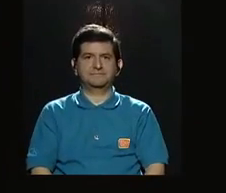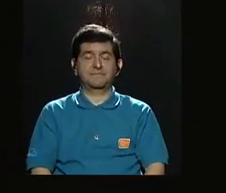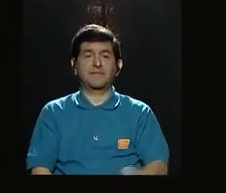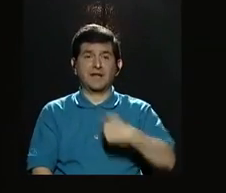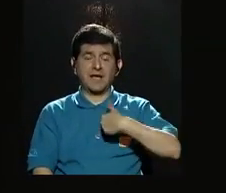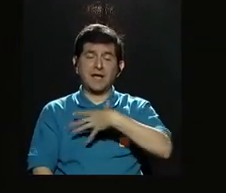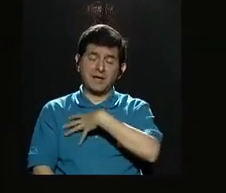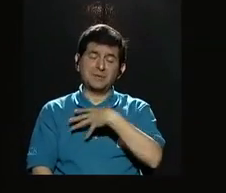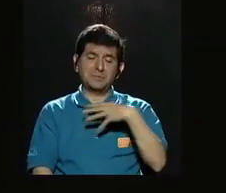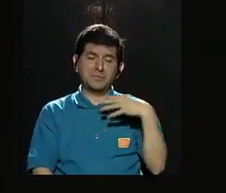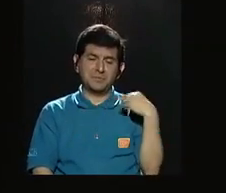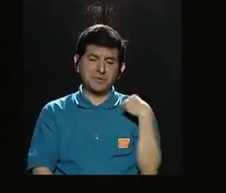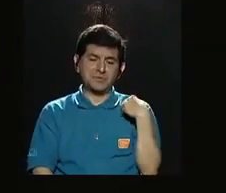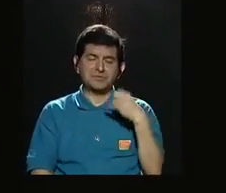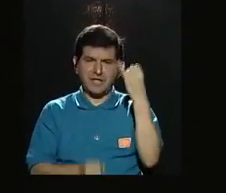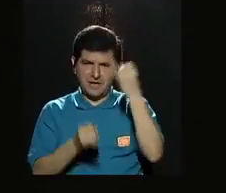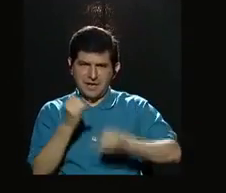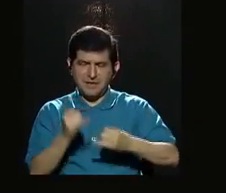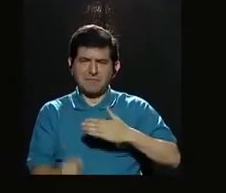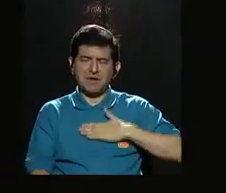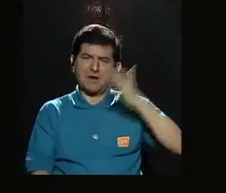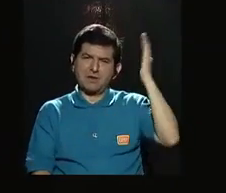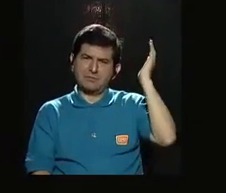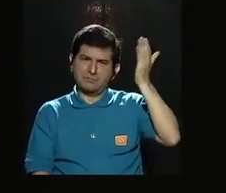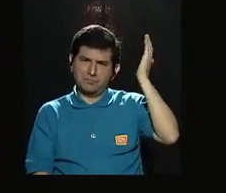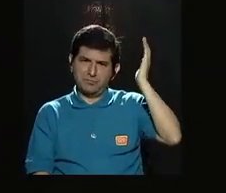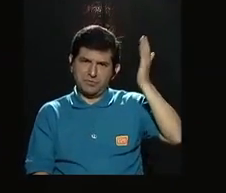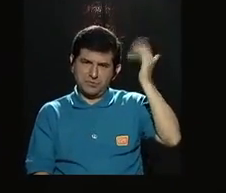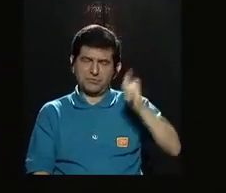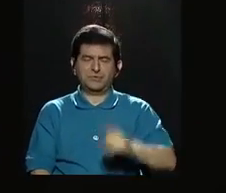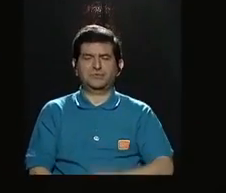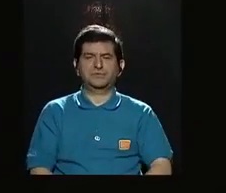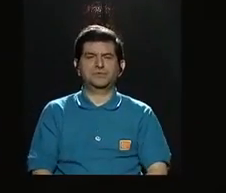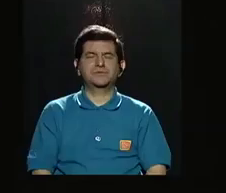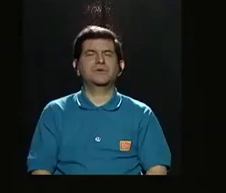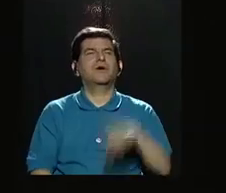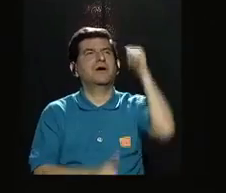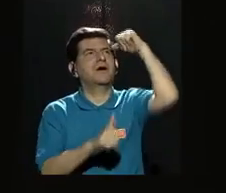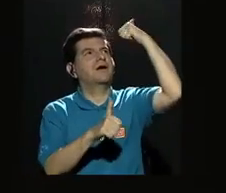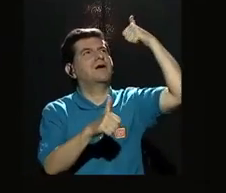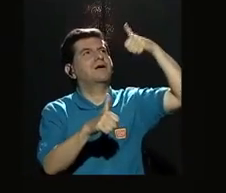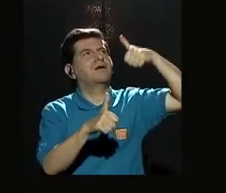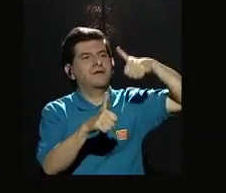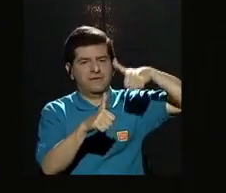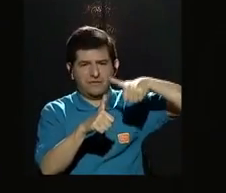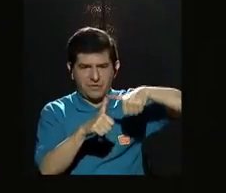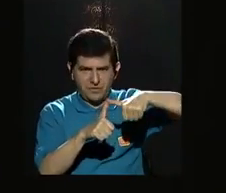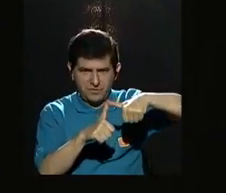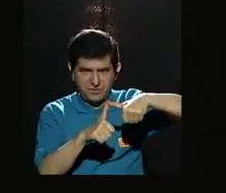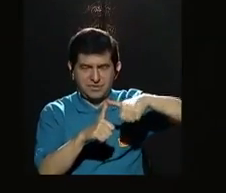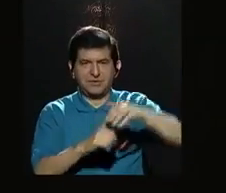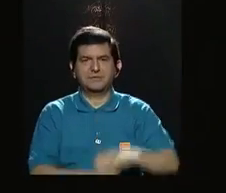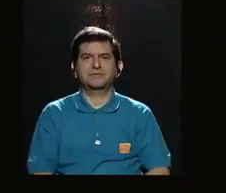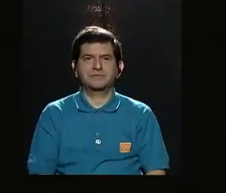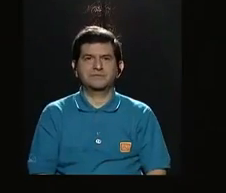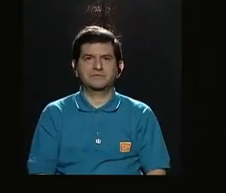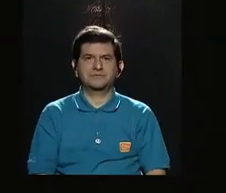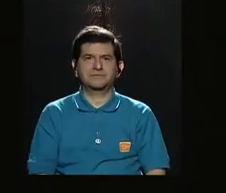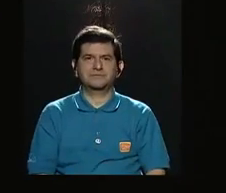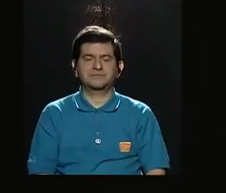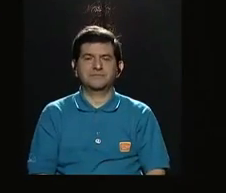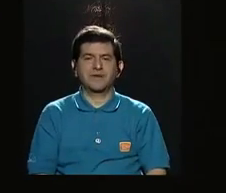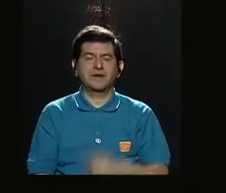conclude my presentation by evoking the words of Ella Baker, a mid-20th